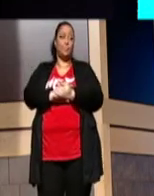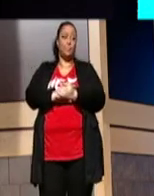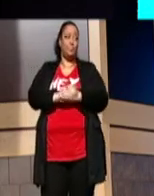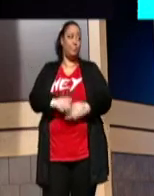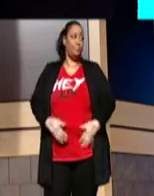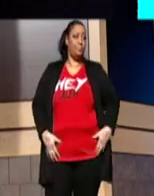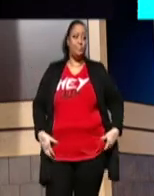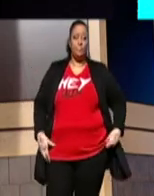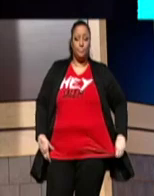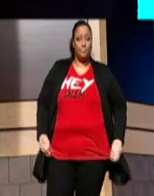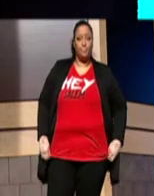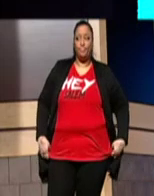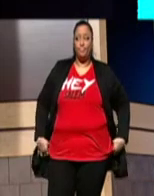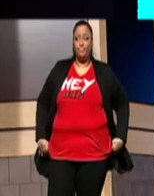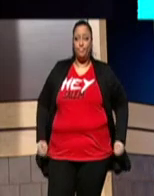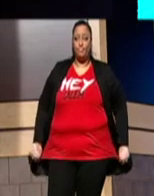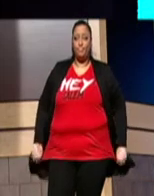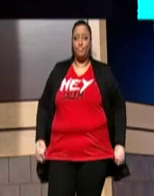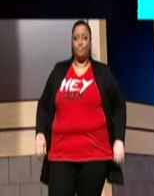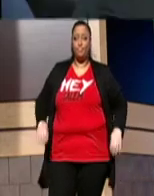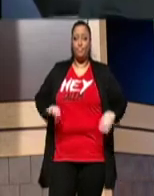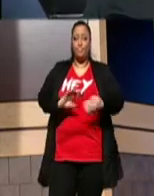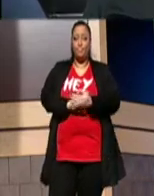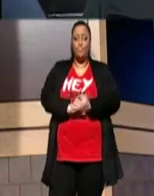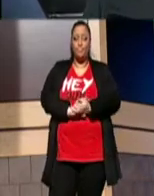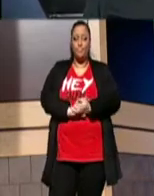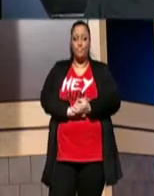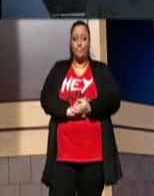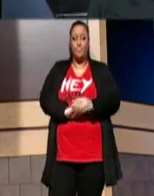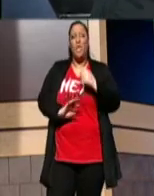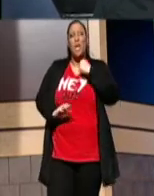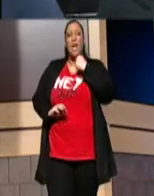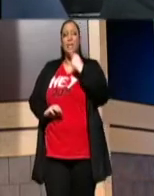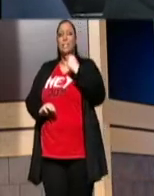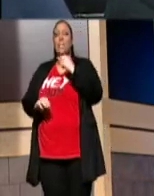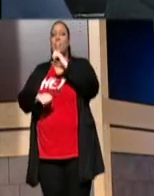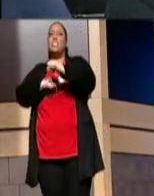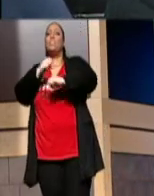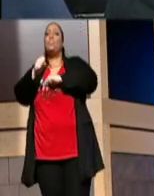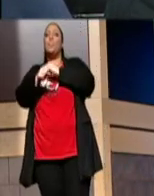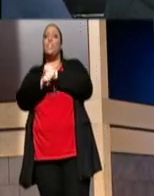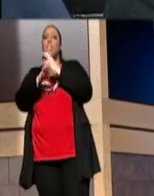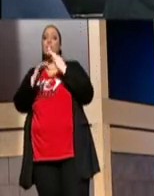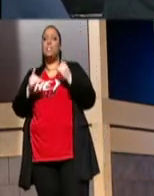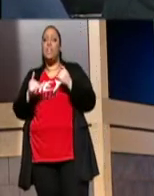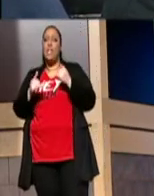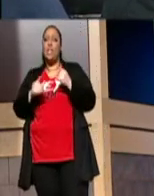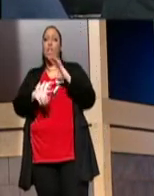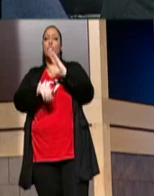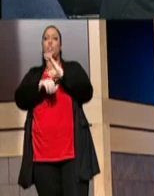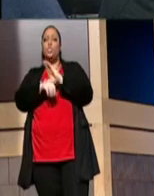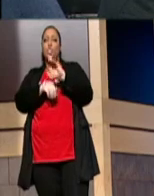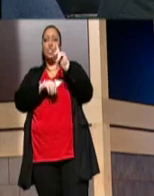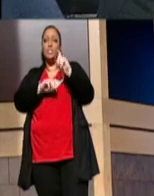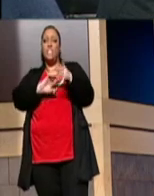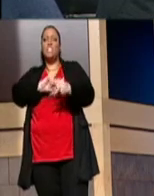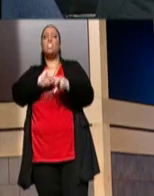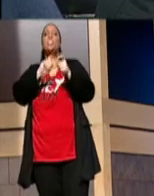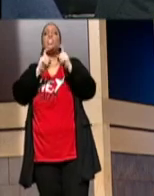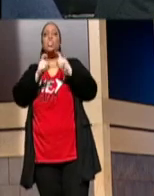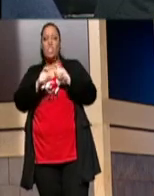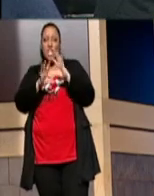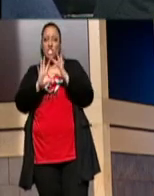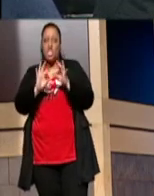I know pastors are very squeamish about money. I've said this for years now. The church needs to change the narrative about